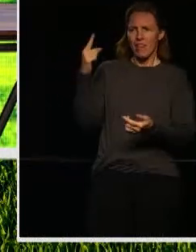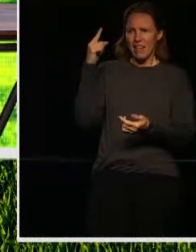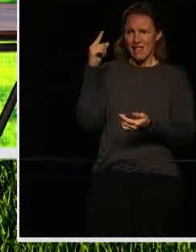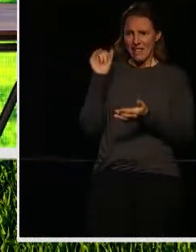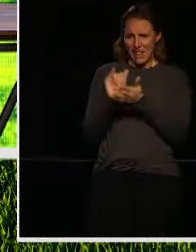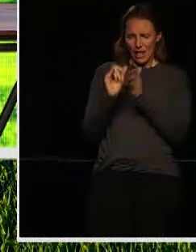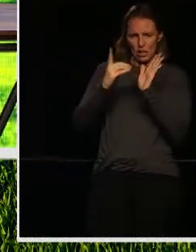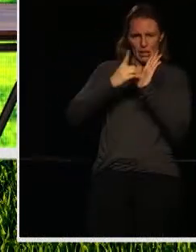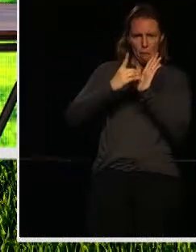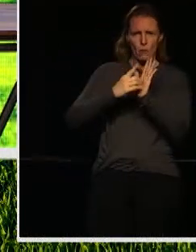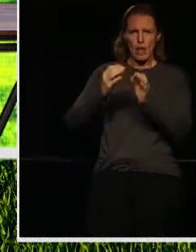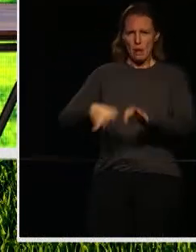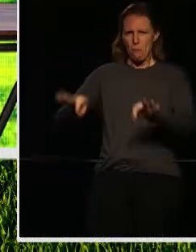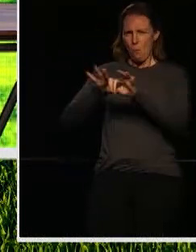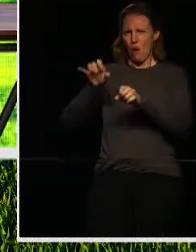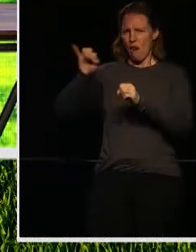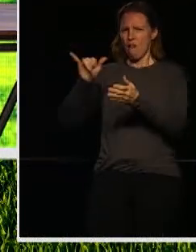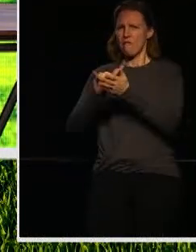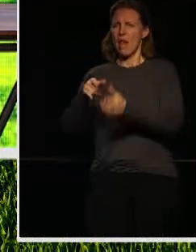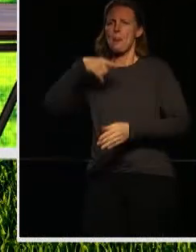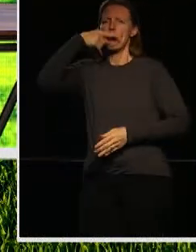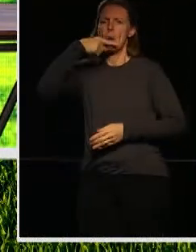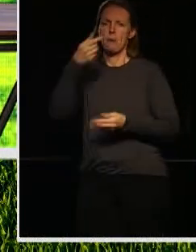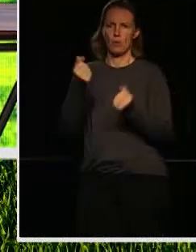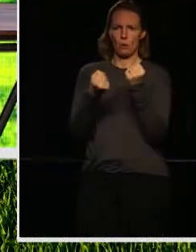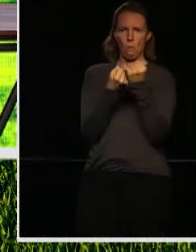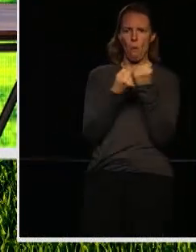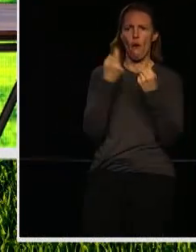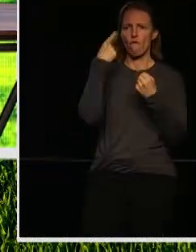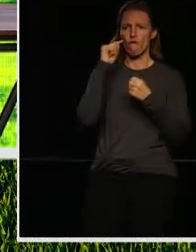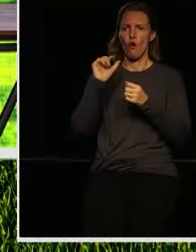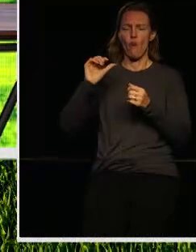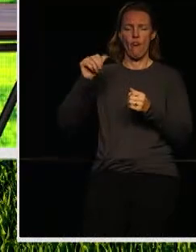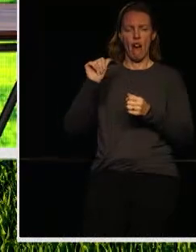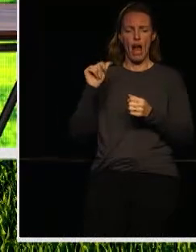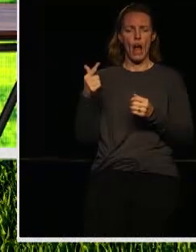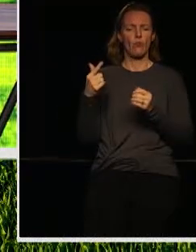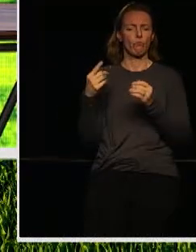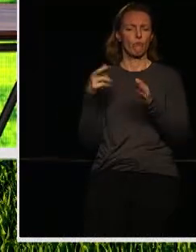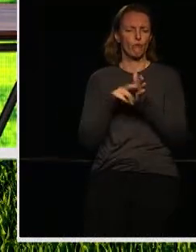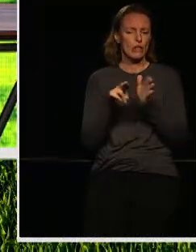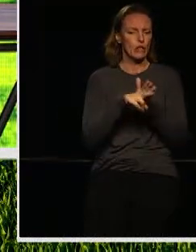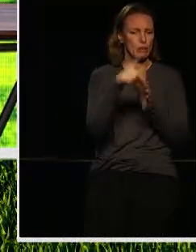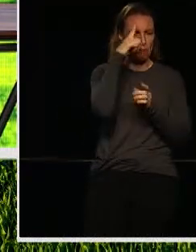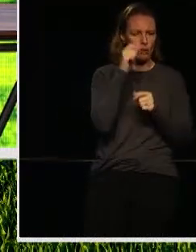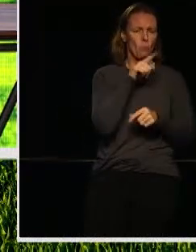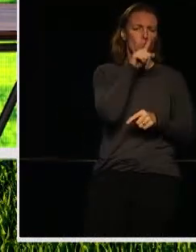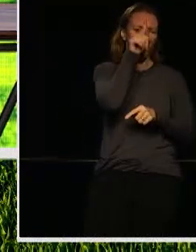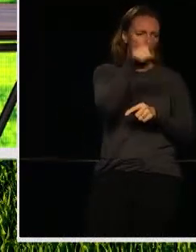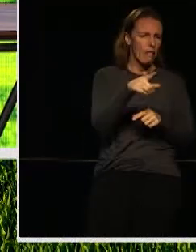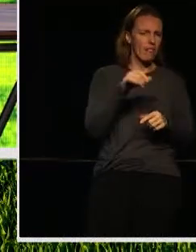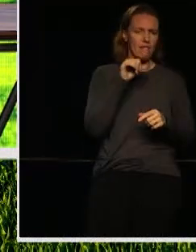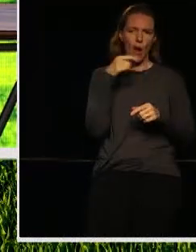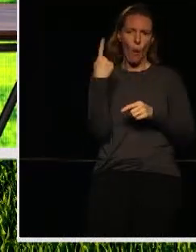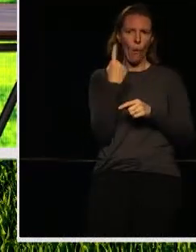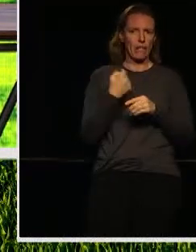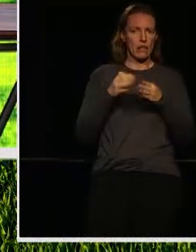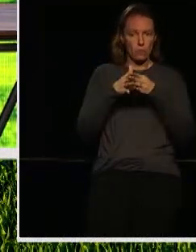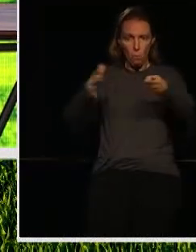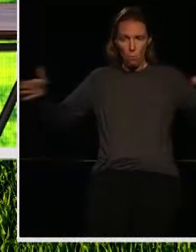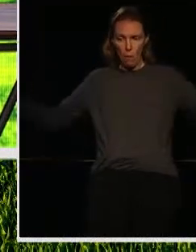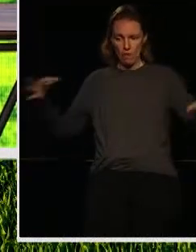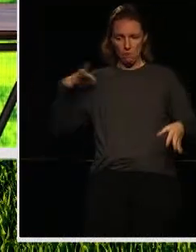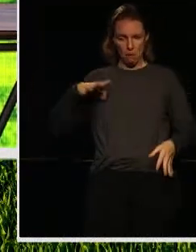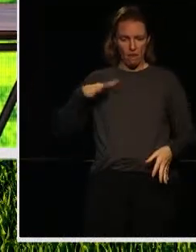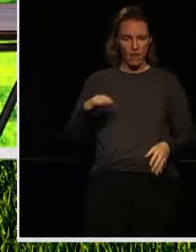that demonstrates the importance of that public support for agricultural research, because it really is it's not only is it a wide-scale benefit in